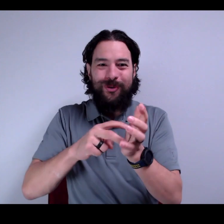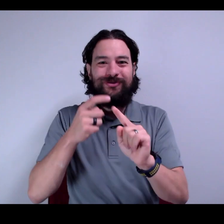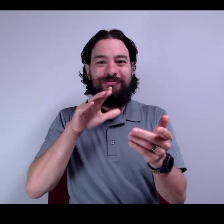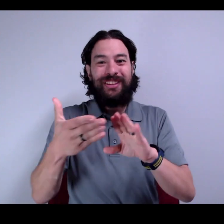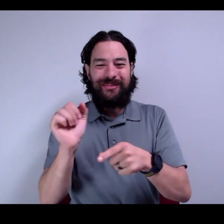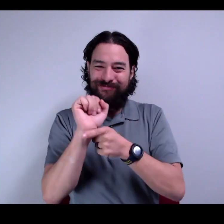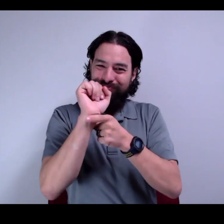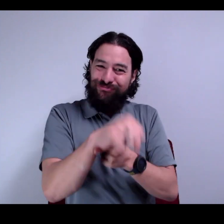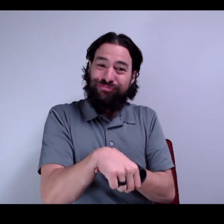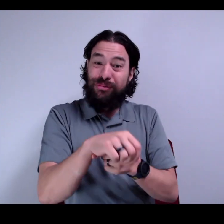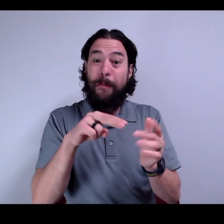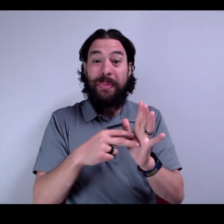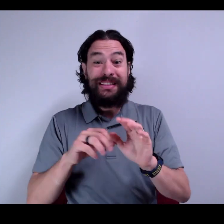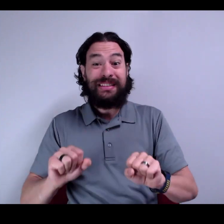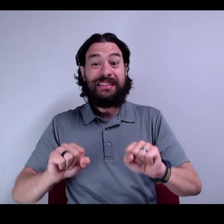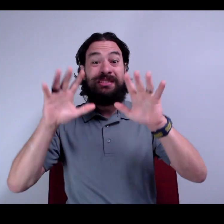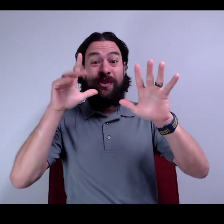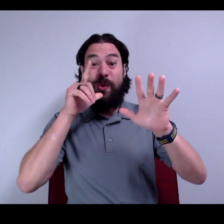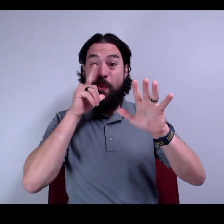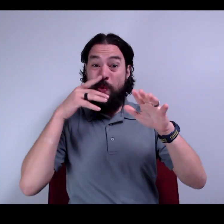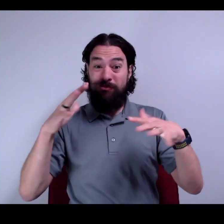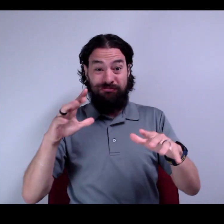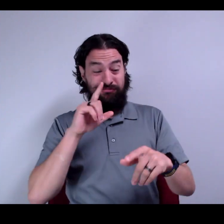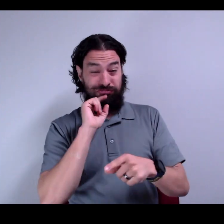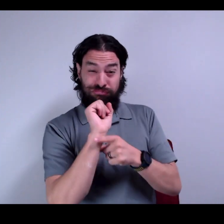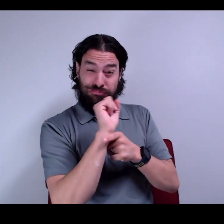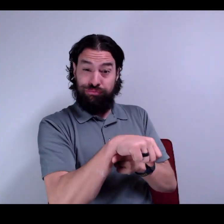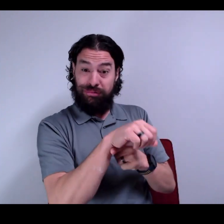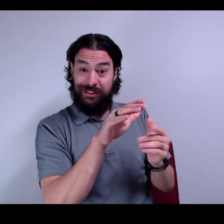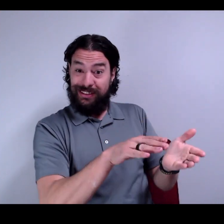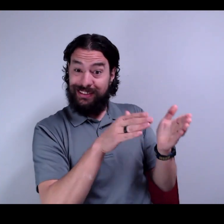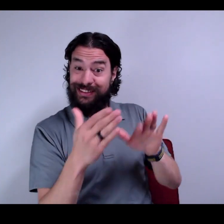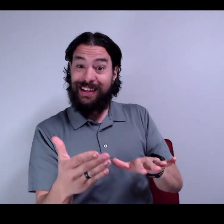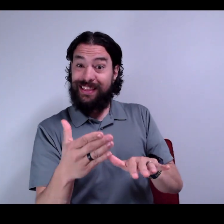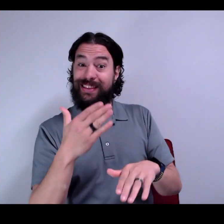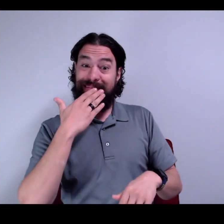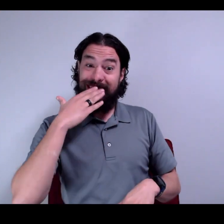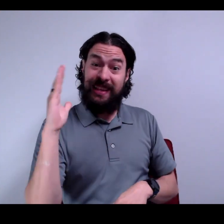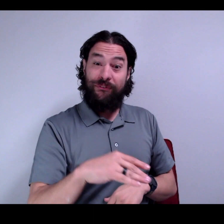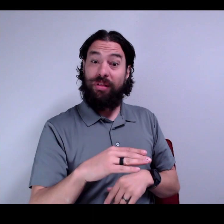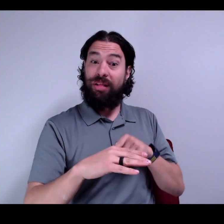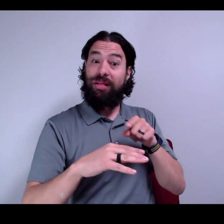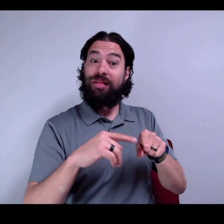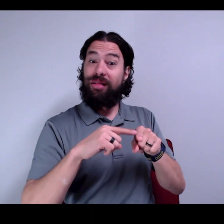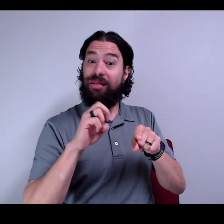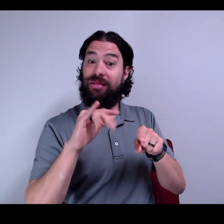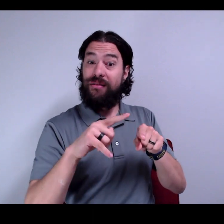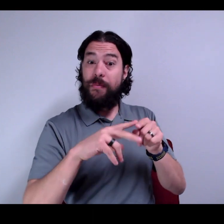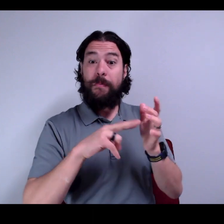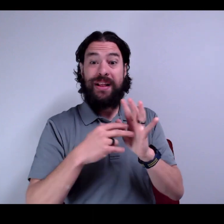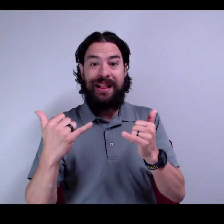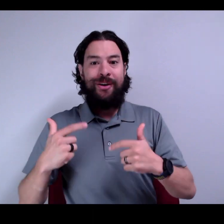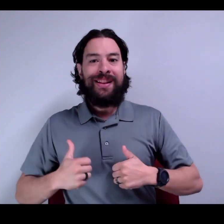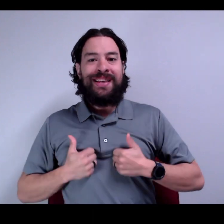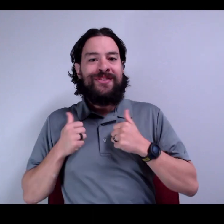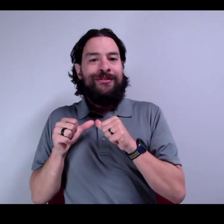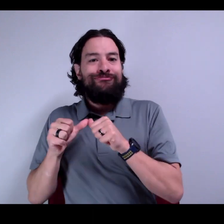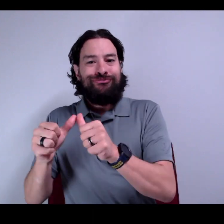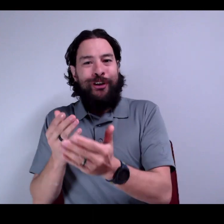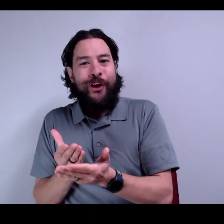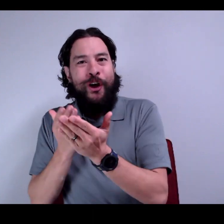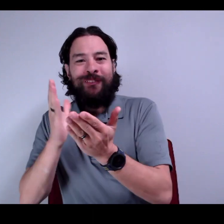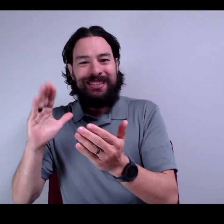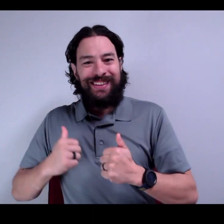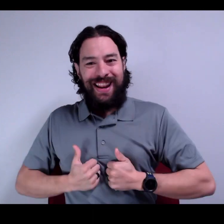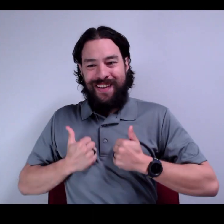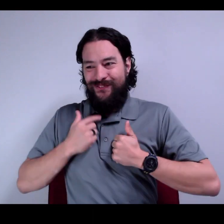dead. And so he's the sacrifice who broke the power of death and evil, which means that he lives on to offer his life